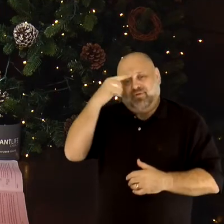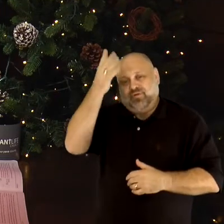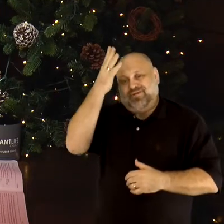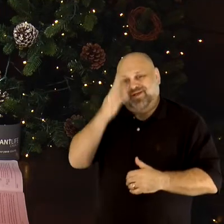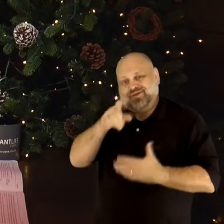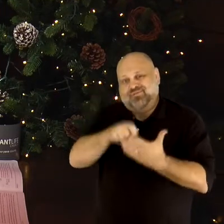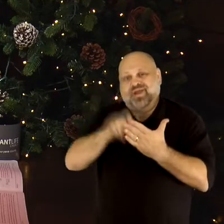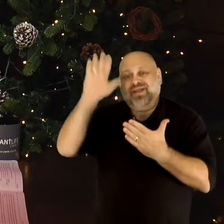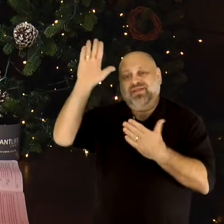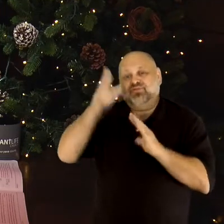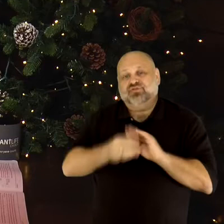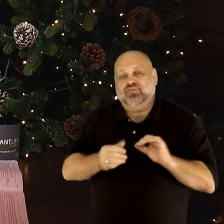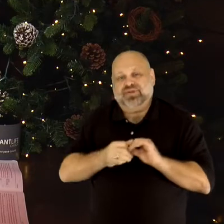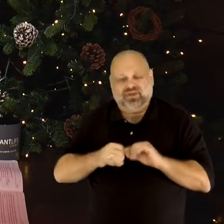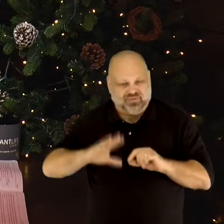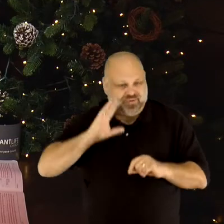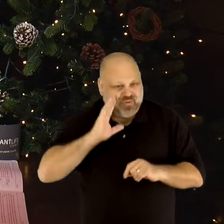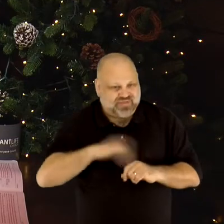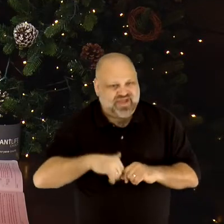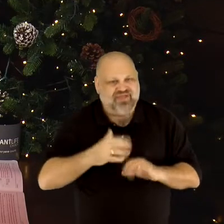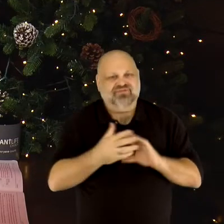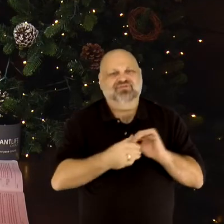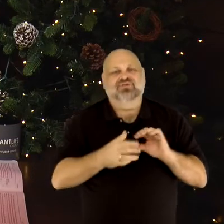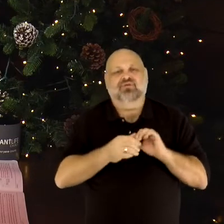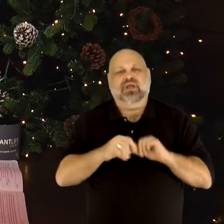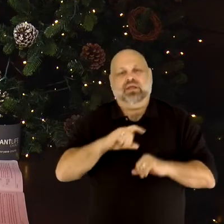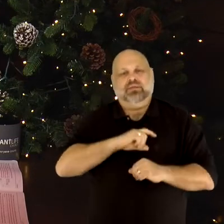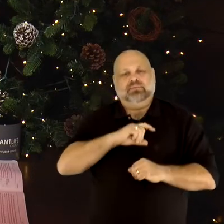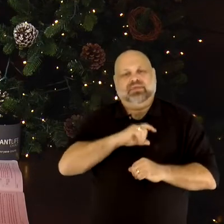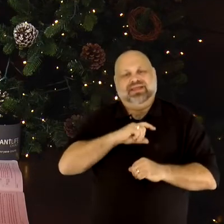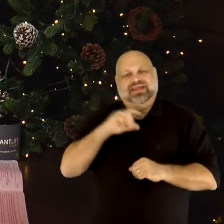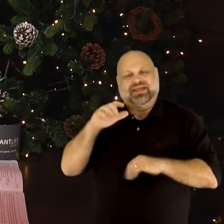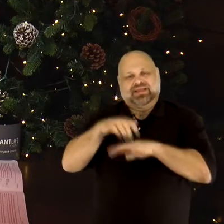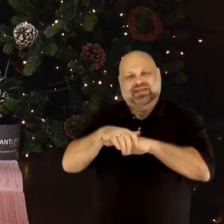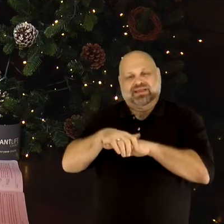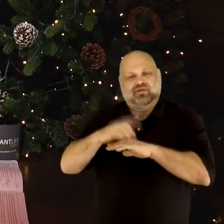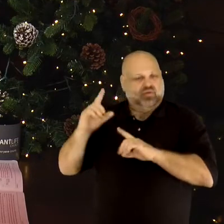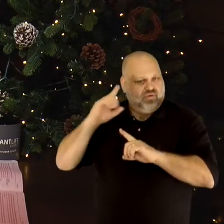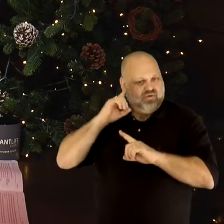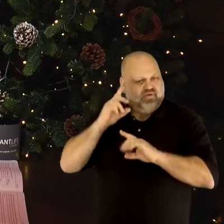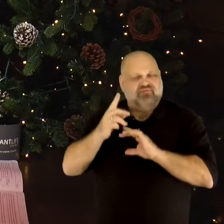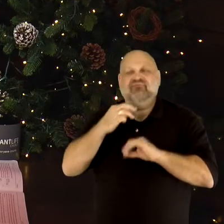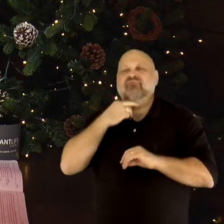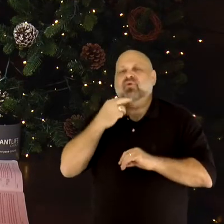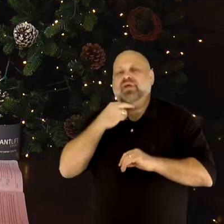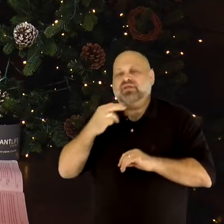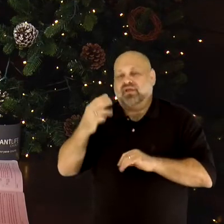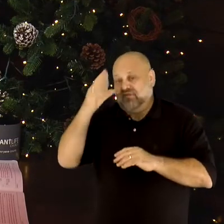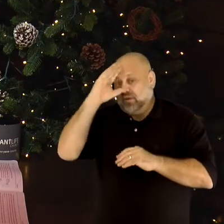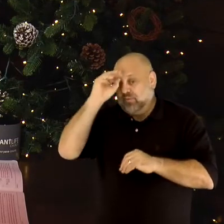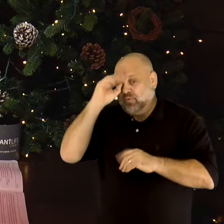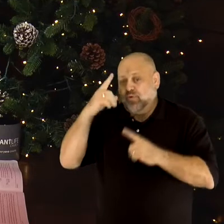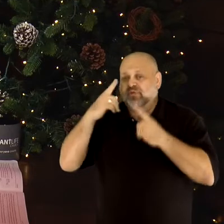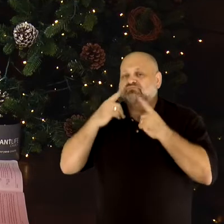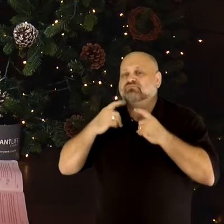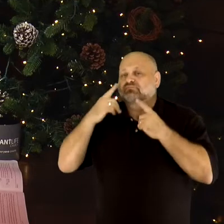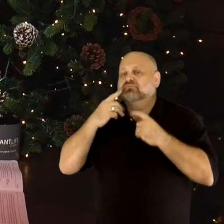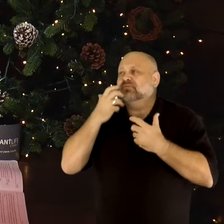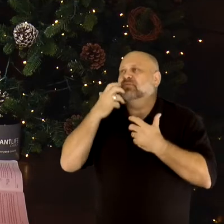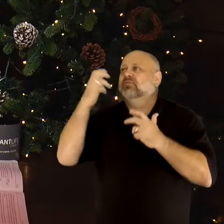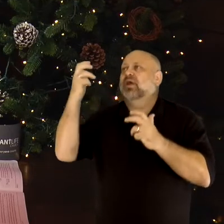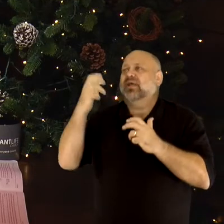story? You know, there is a story of a police officer in England who heard the voice of a crying little boy who was